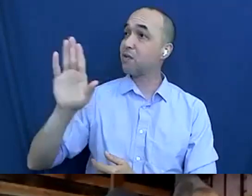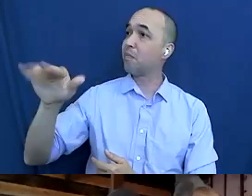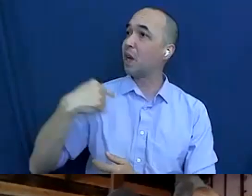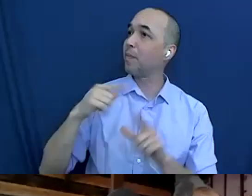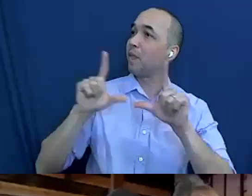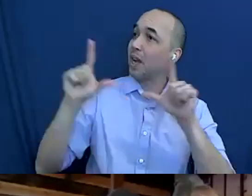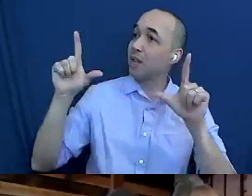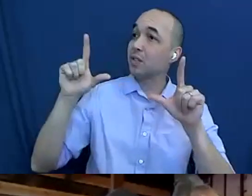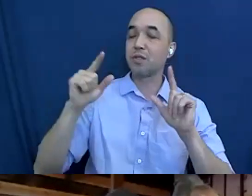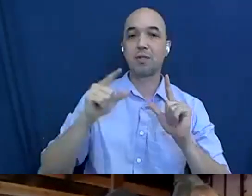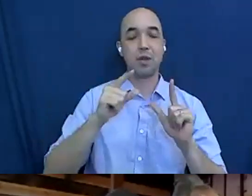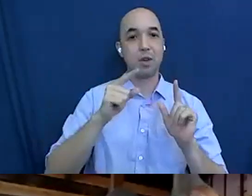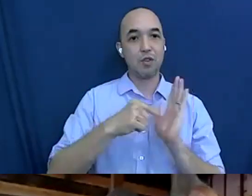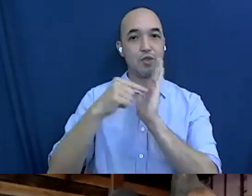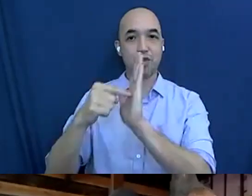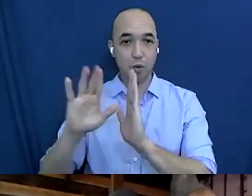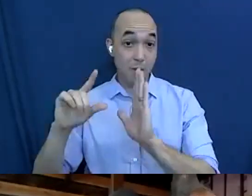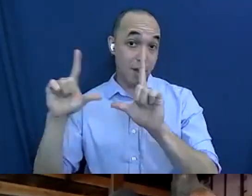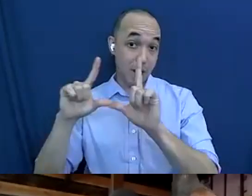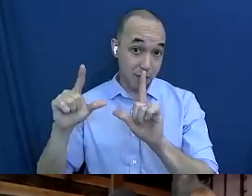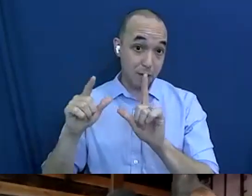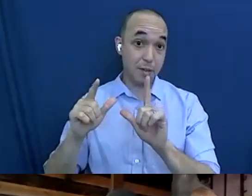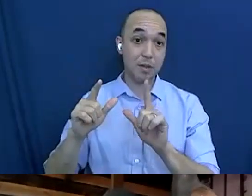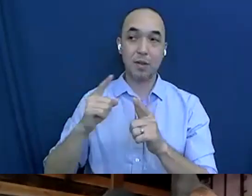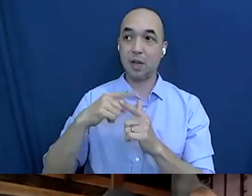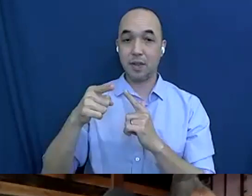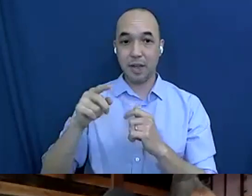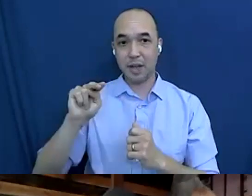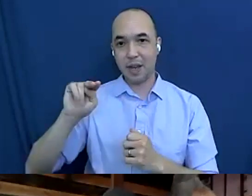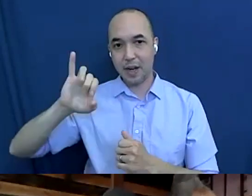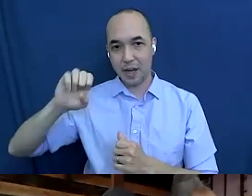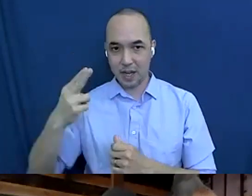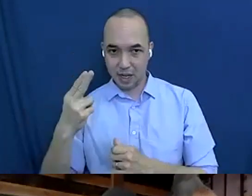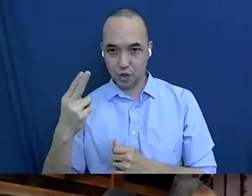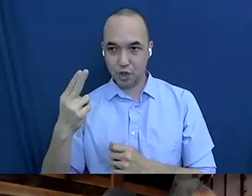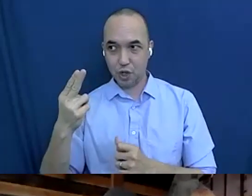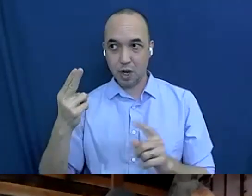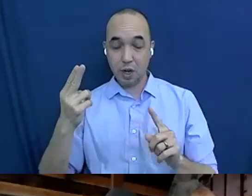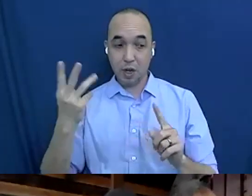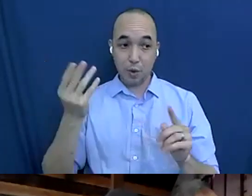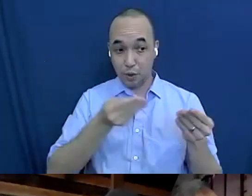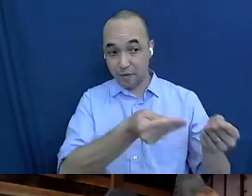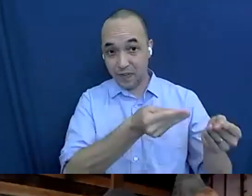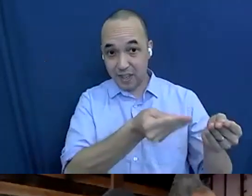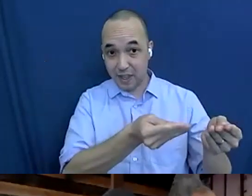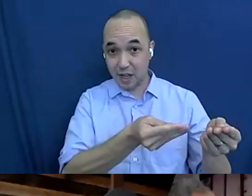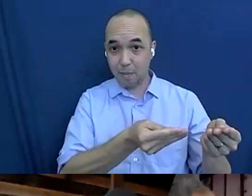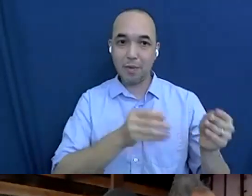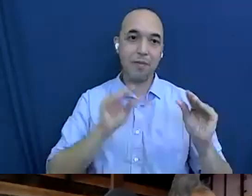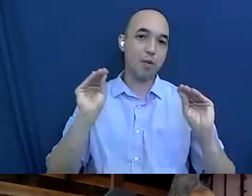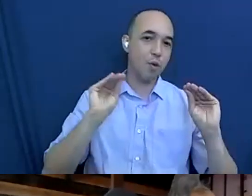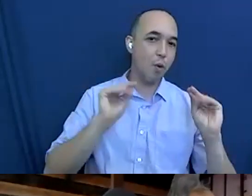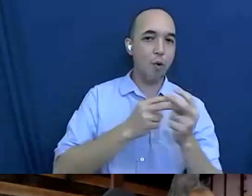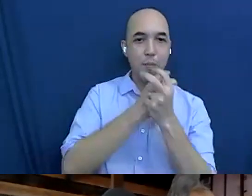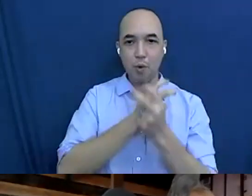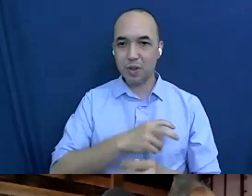tell you to bring a copy of your falconry license. And that way the mice and things that you're feeding your birds won't have any poisons or